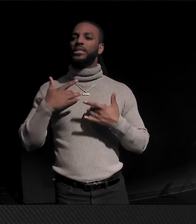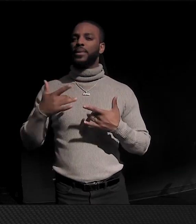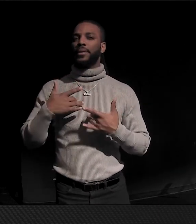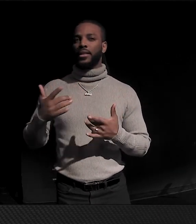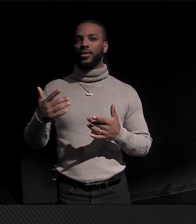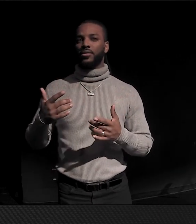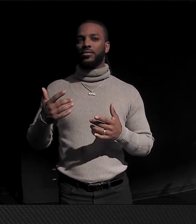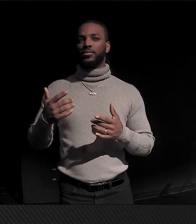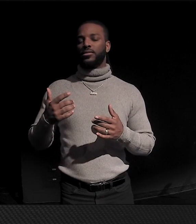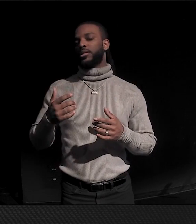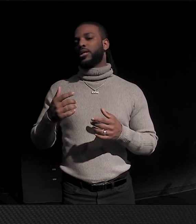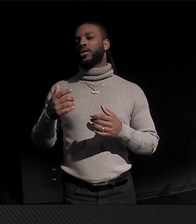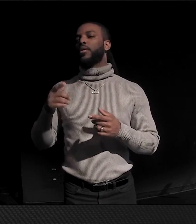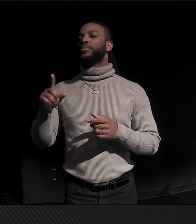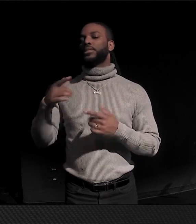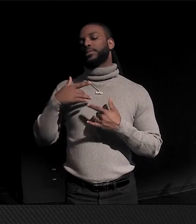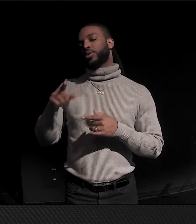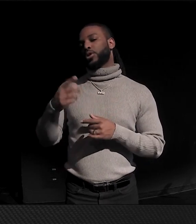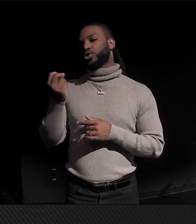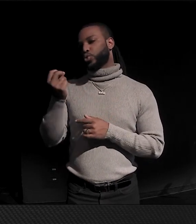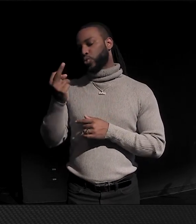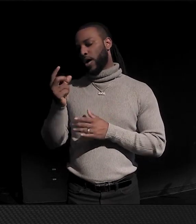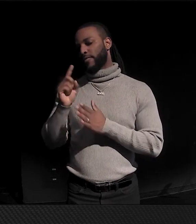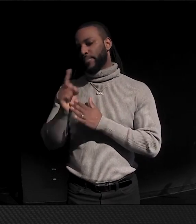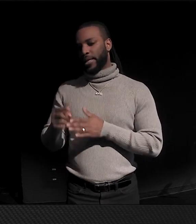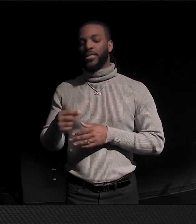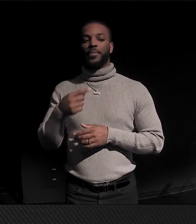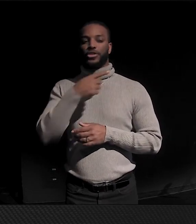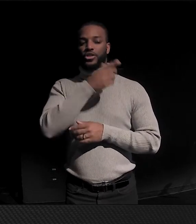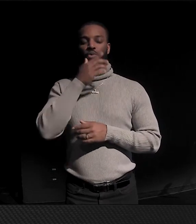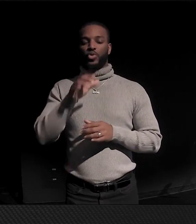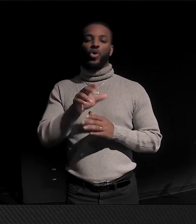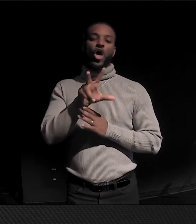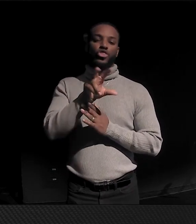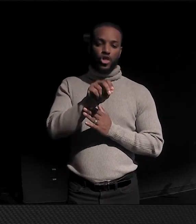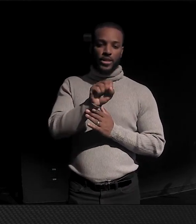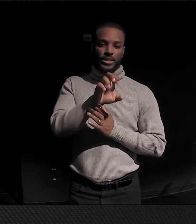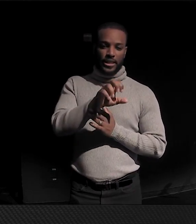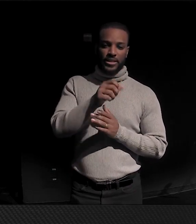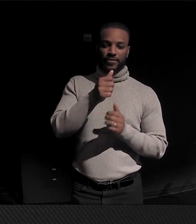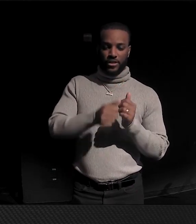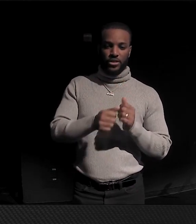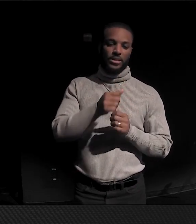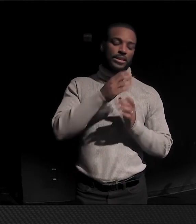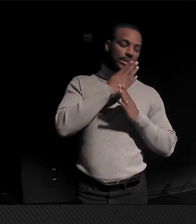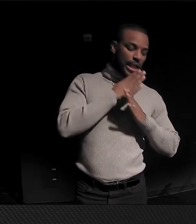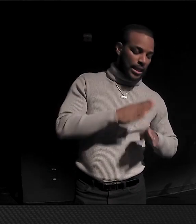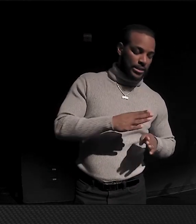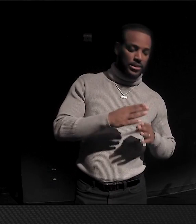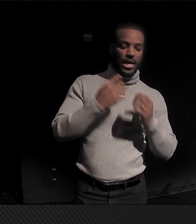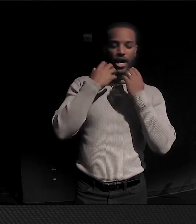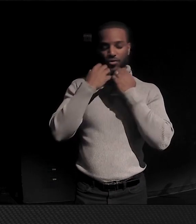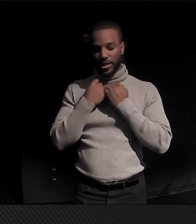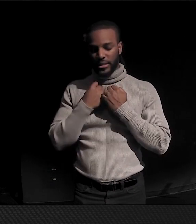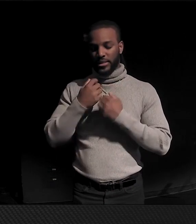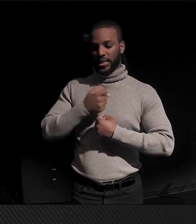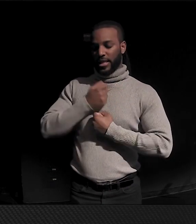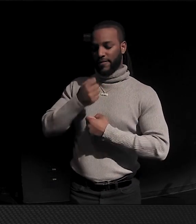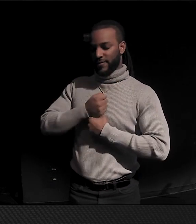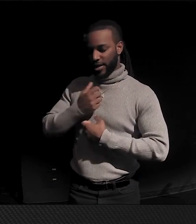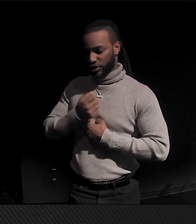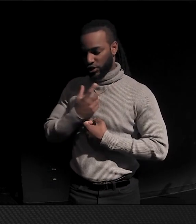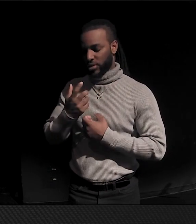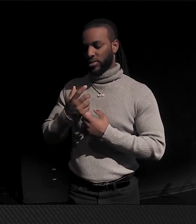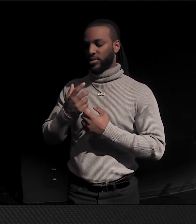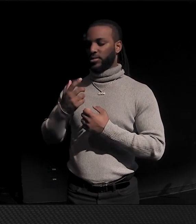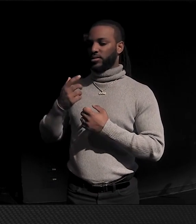12, you know, on your own, it'd be 12 minutes, 2 minutes each. She's going to guide us for like 30 seconds of each, silence, adoration, confession, make it here. And